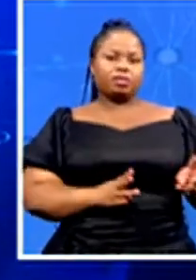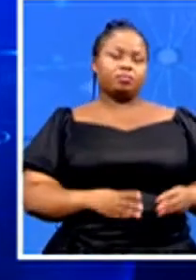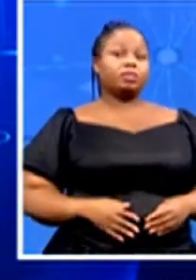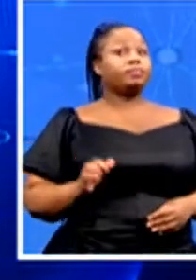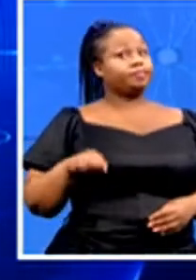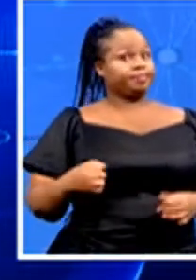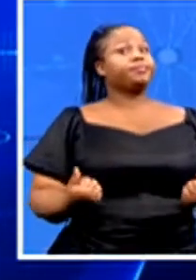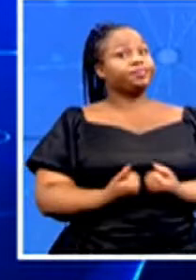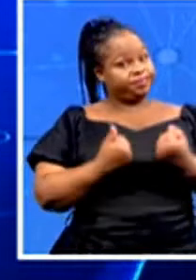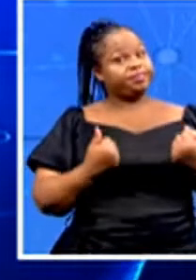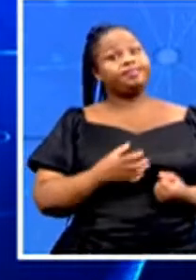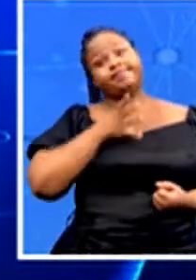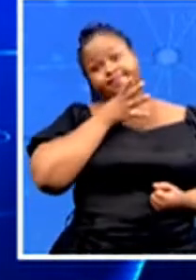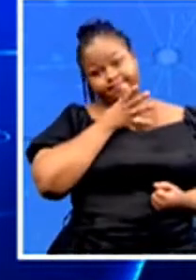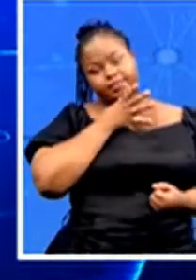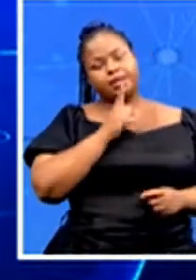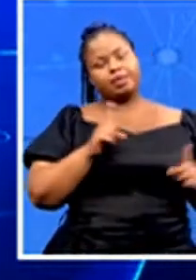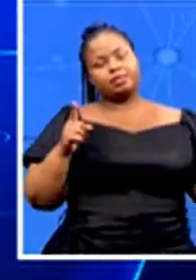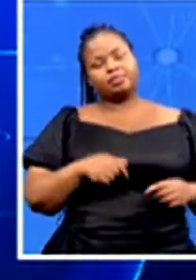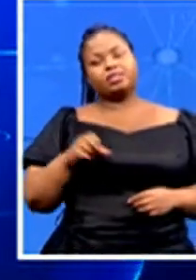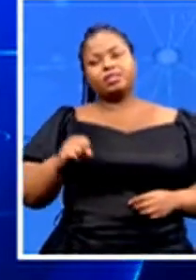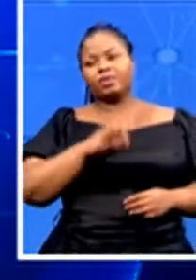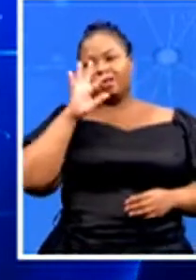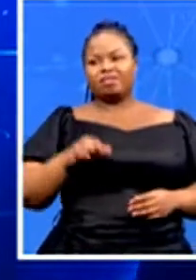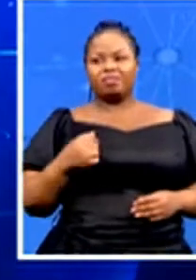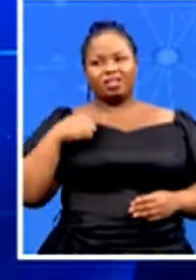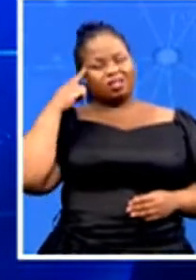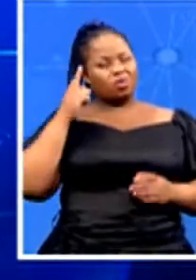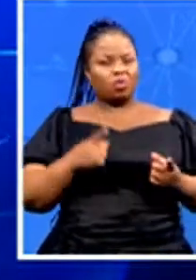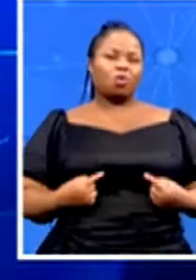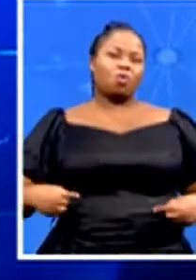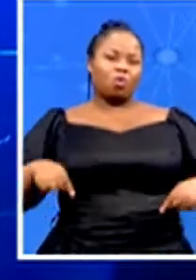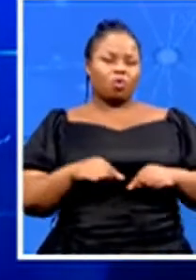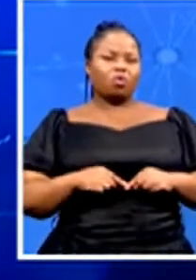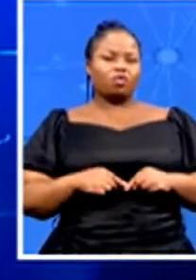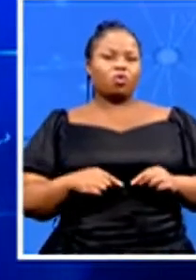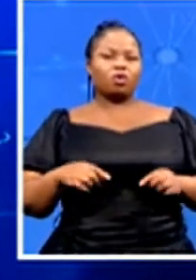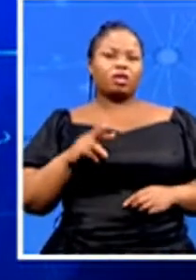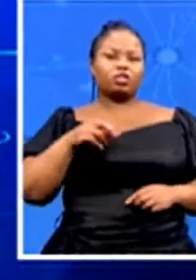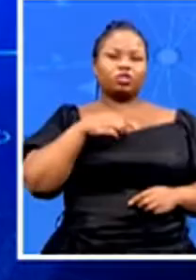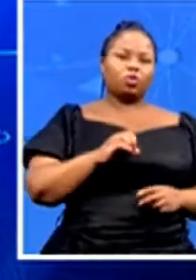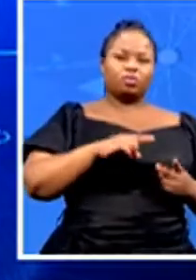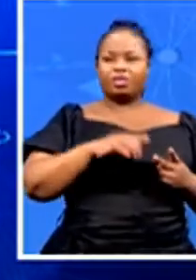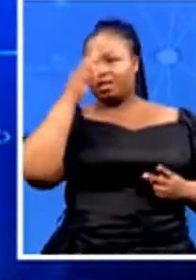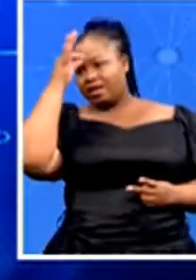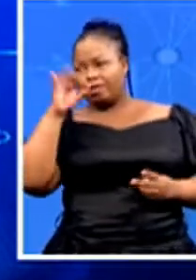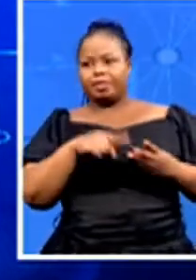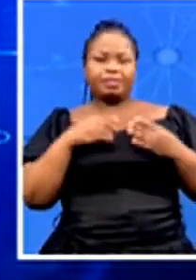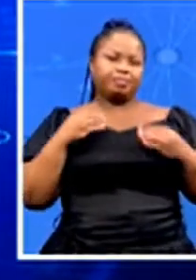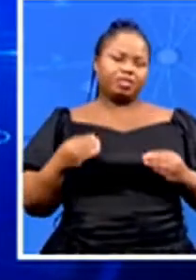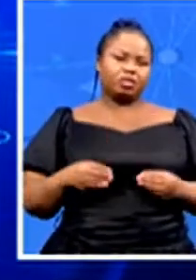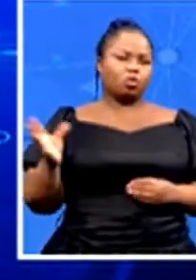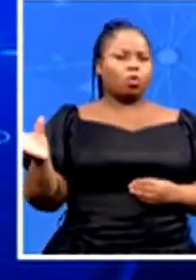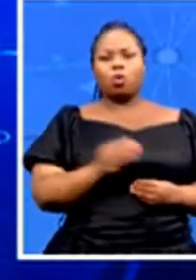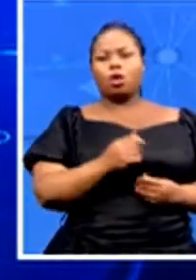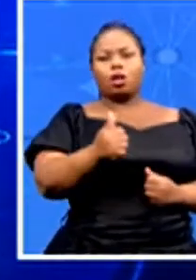country, I think all of us combined, civil society, government, business, all the stakeholders, we all have a role to